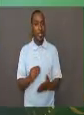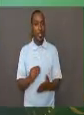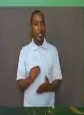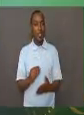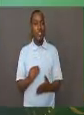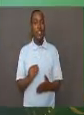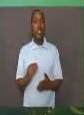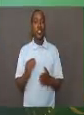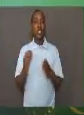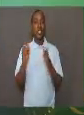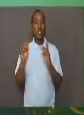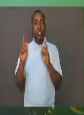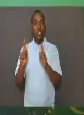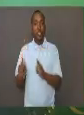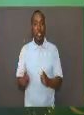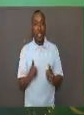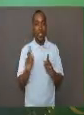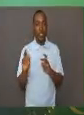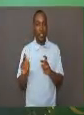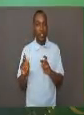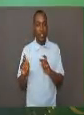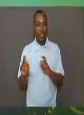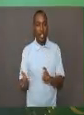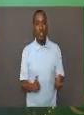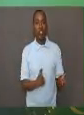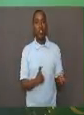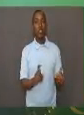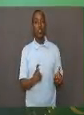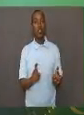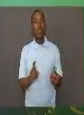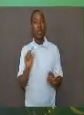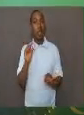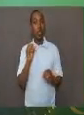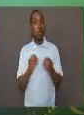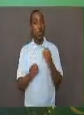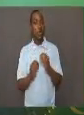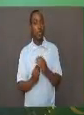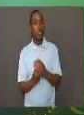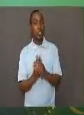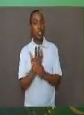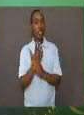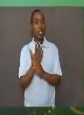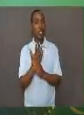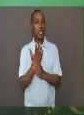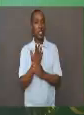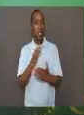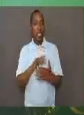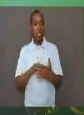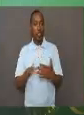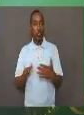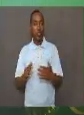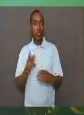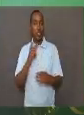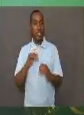often scientists want to grow microorganisms so they can study how they